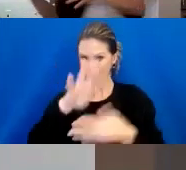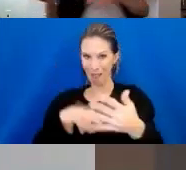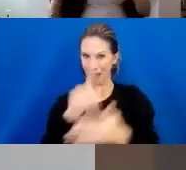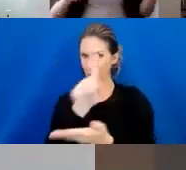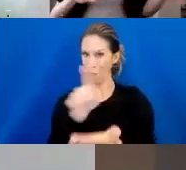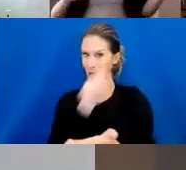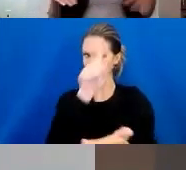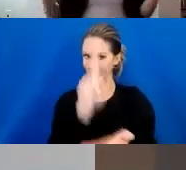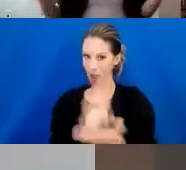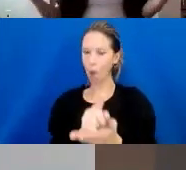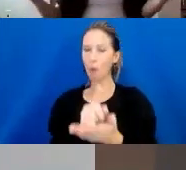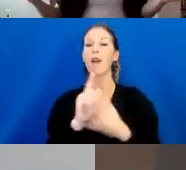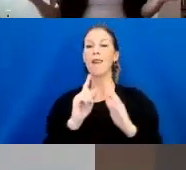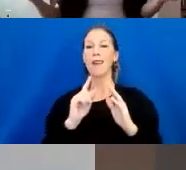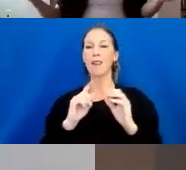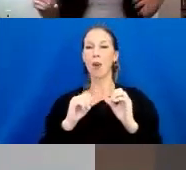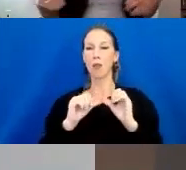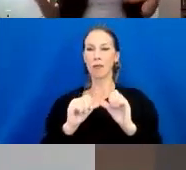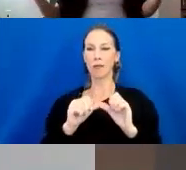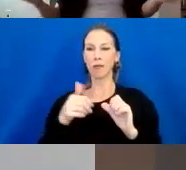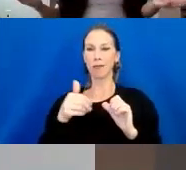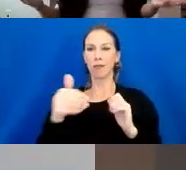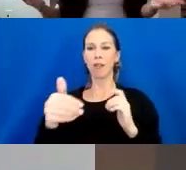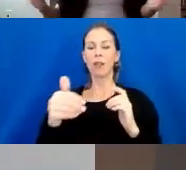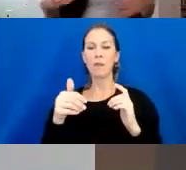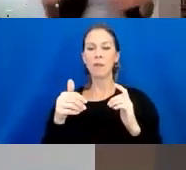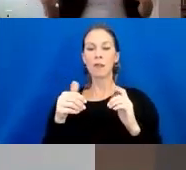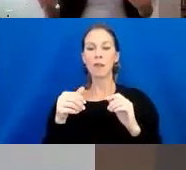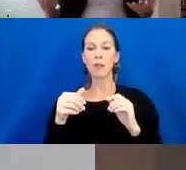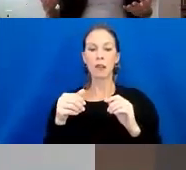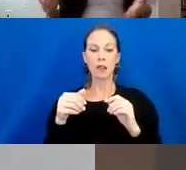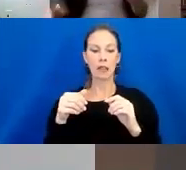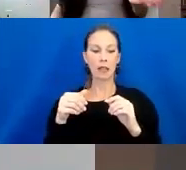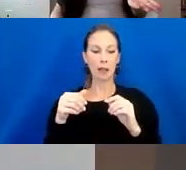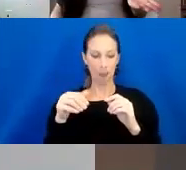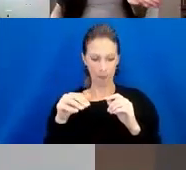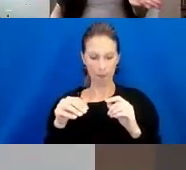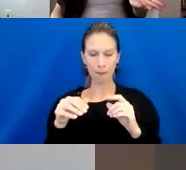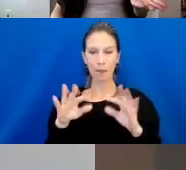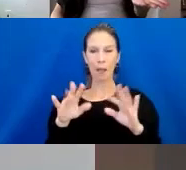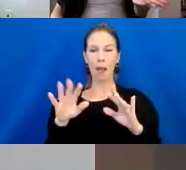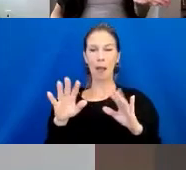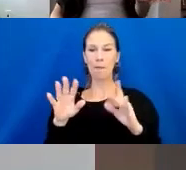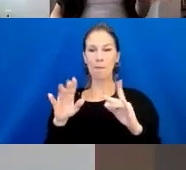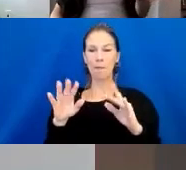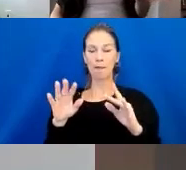and less concurrent in the same room. They still are, but they will be,